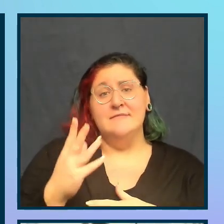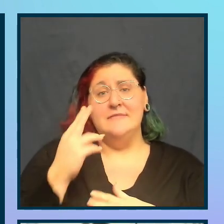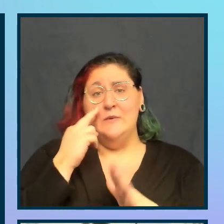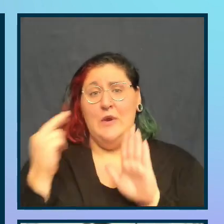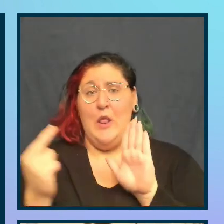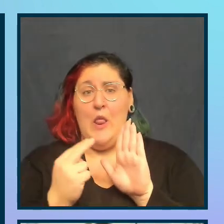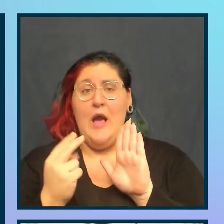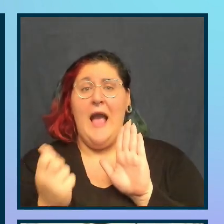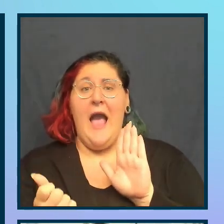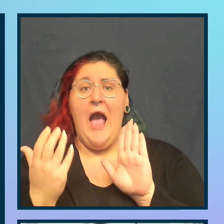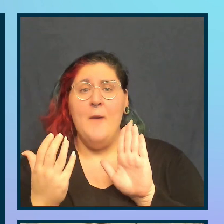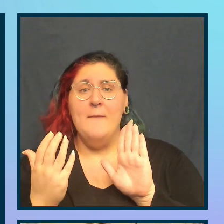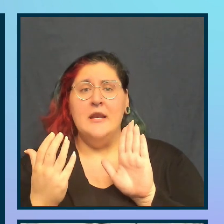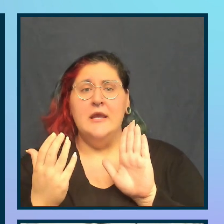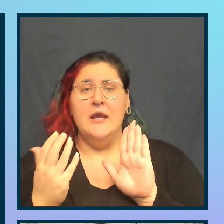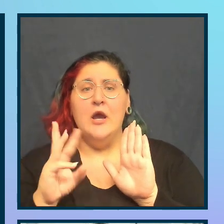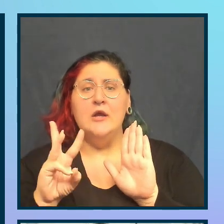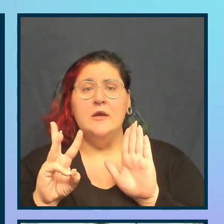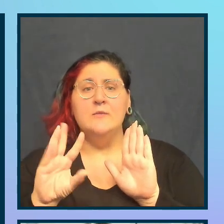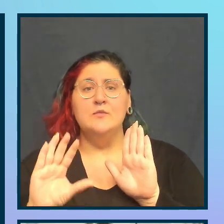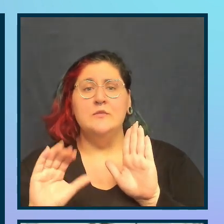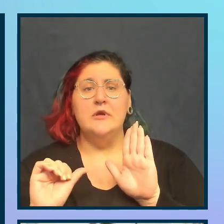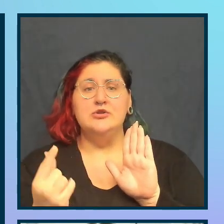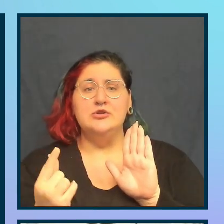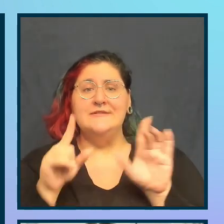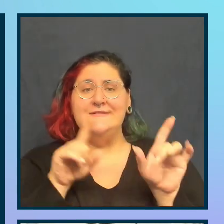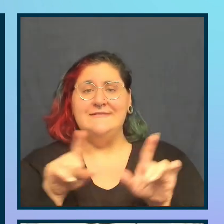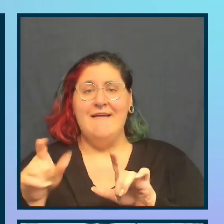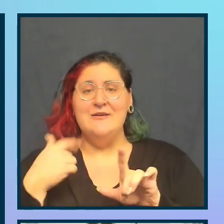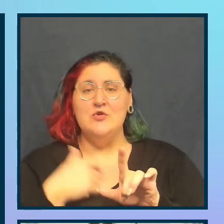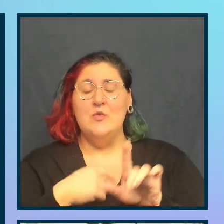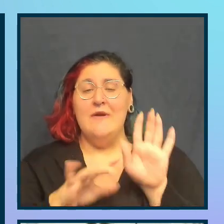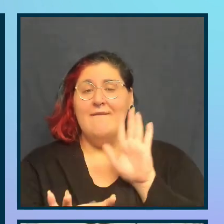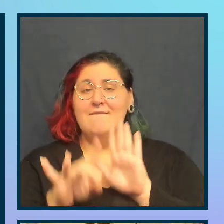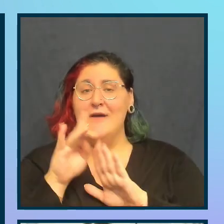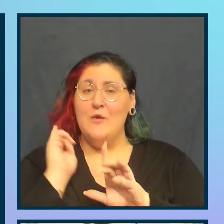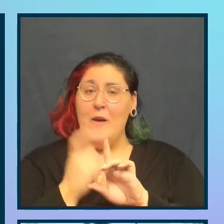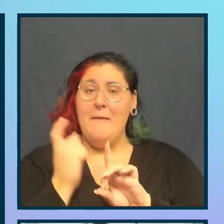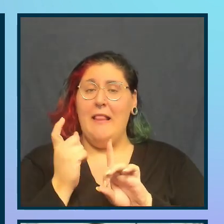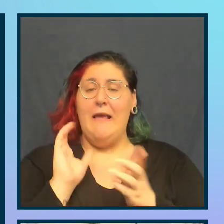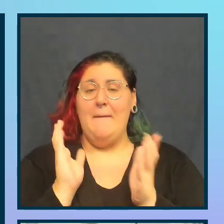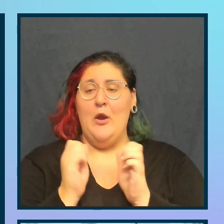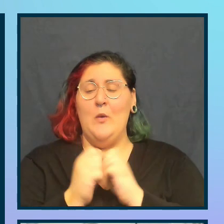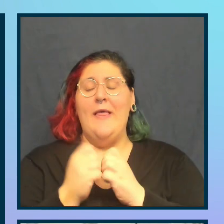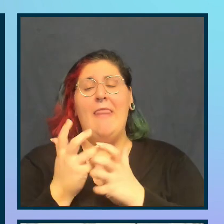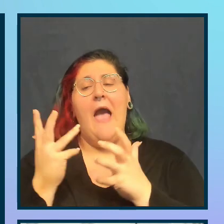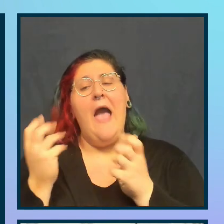found manually? And I'll tell you, I was delighted to discover that consistently we're seeing